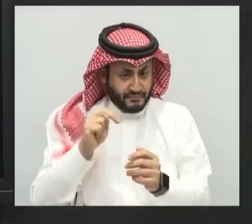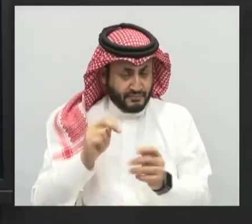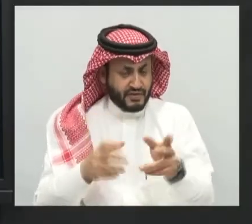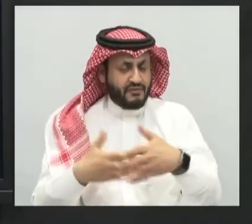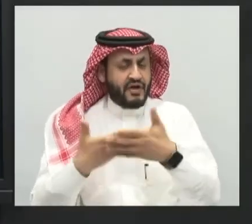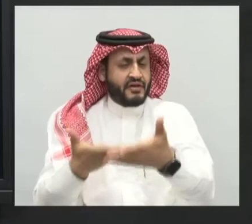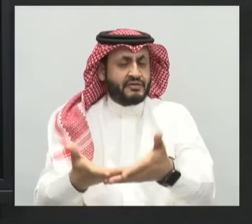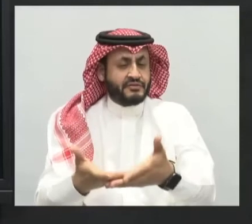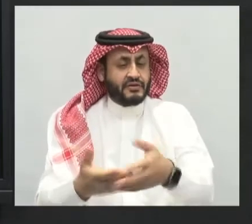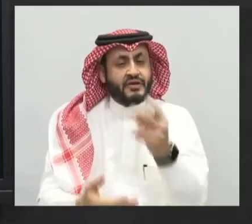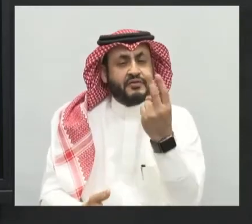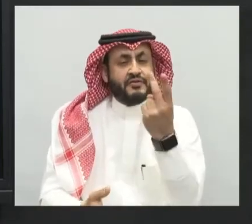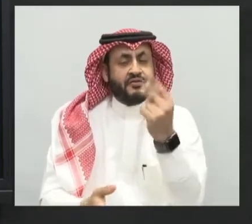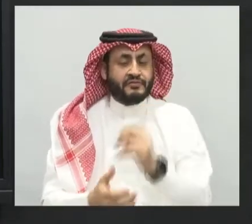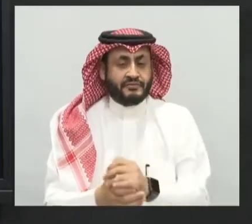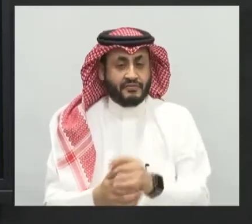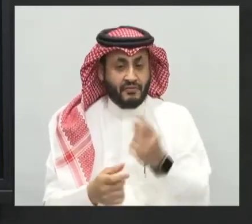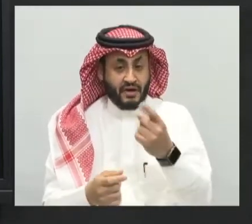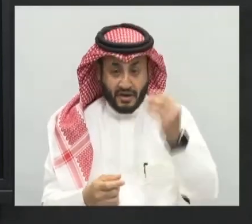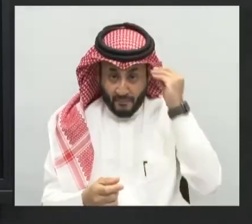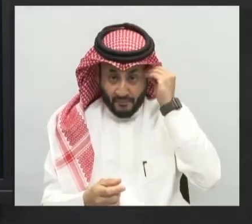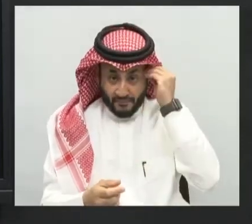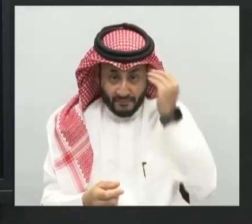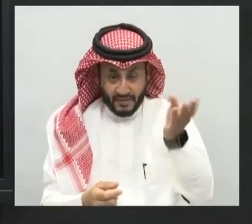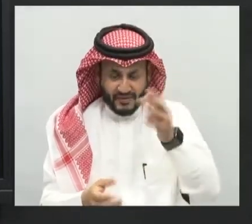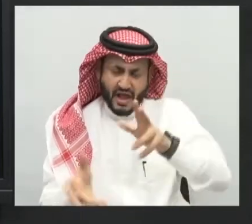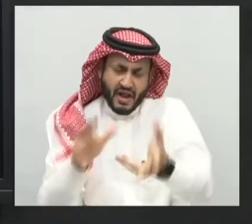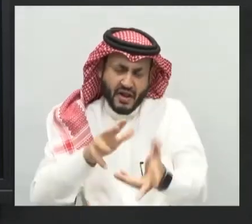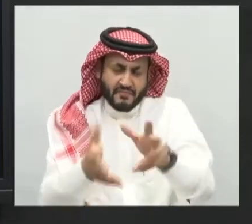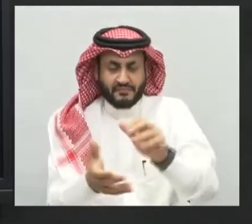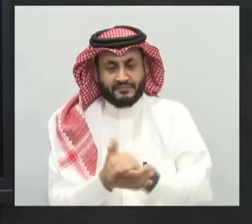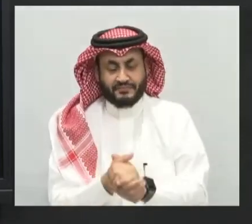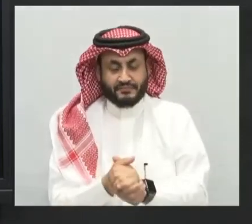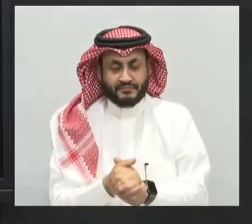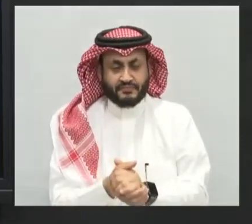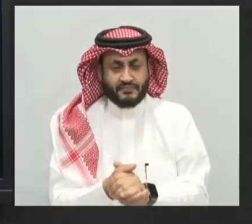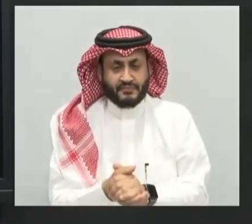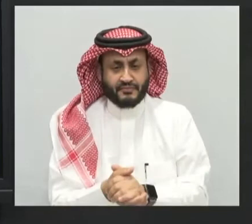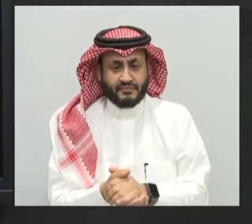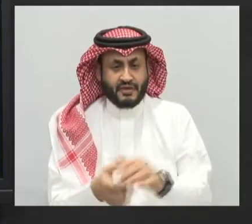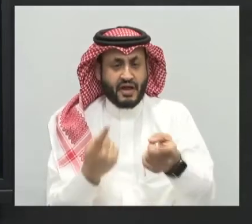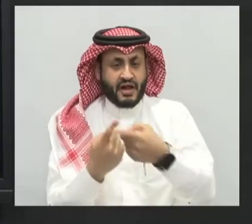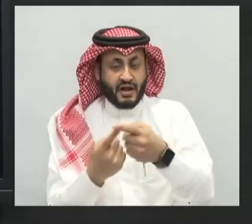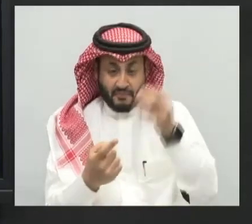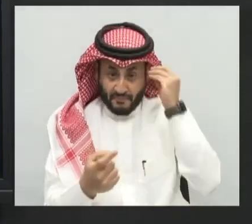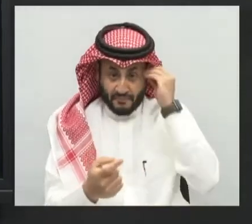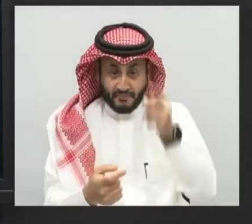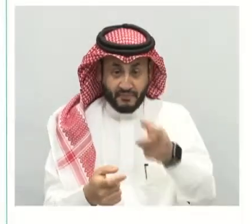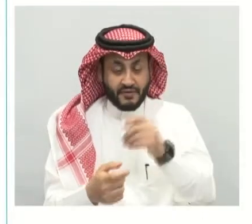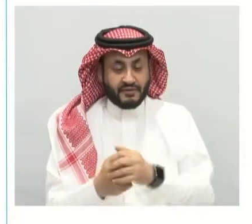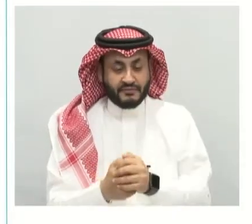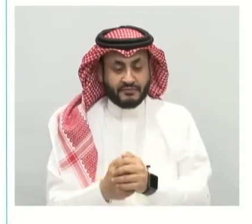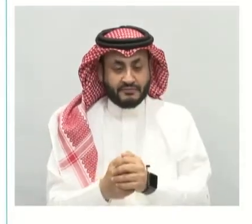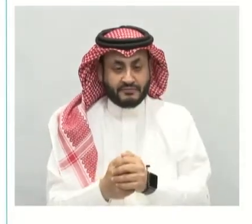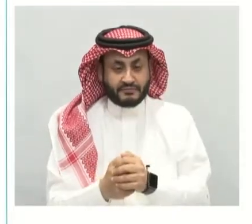express two things, ability and possibilities. For example, an example of ability, we can say,